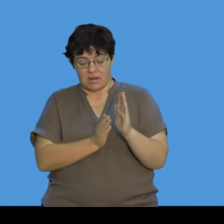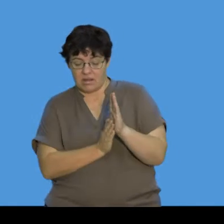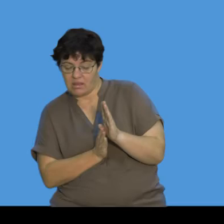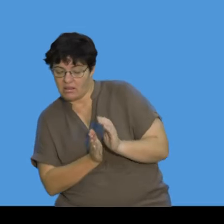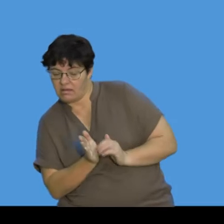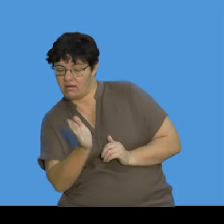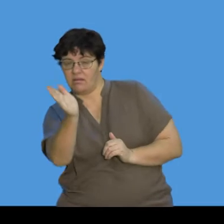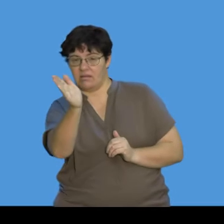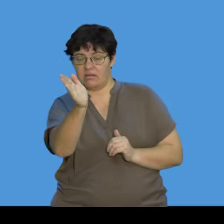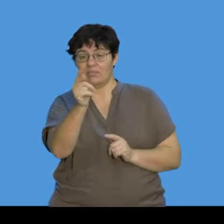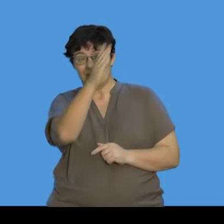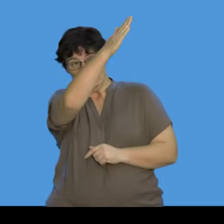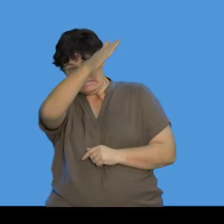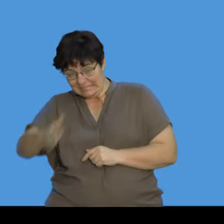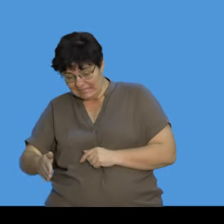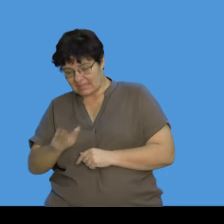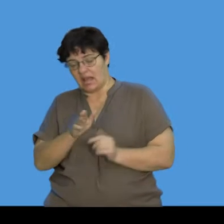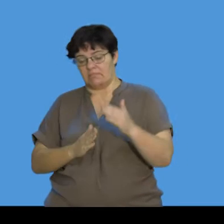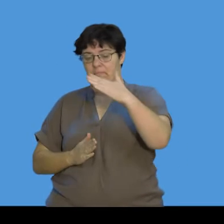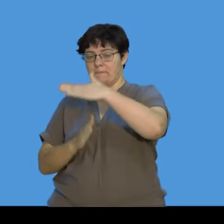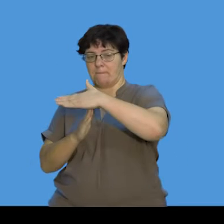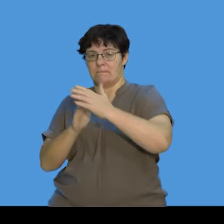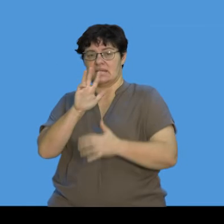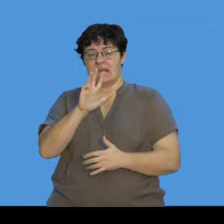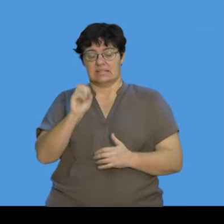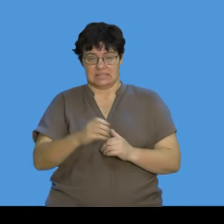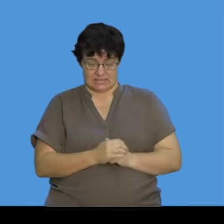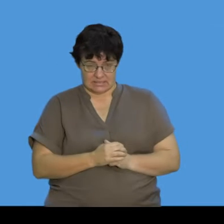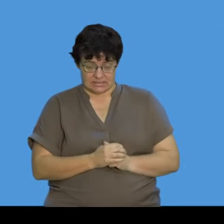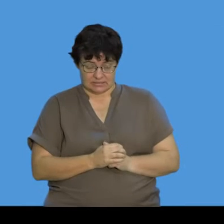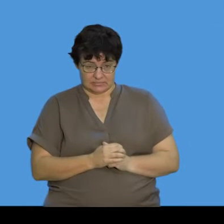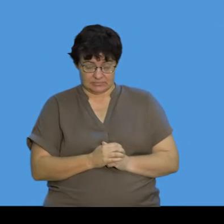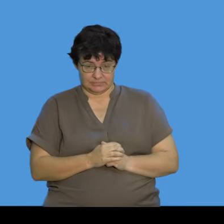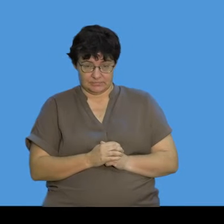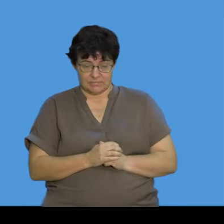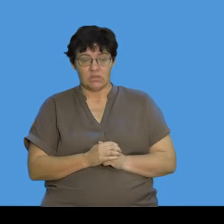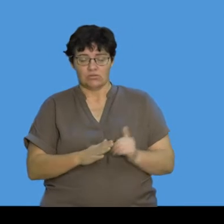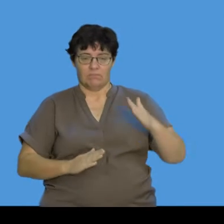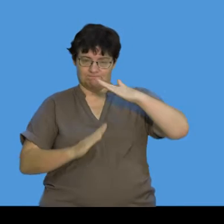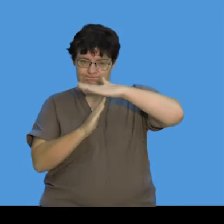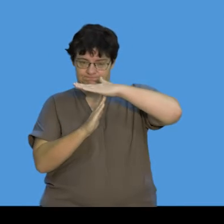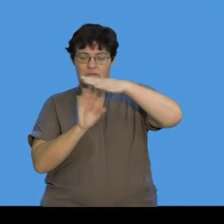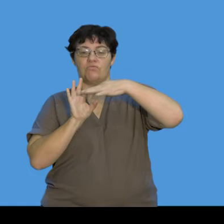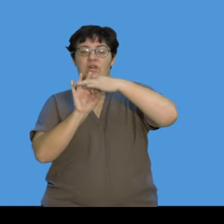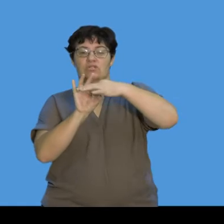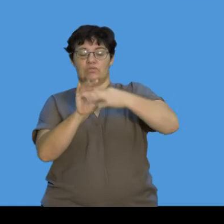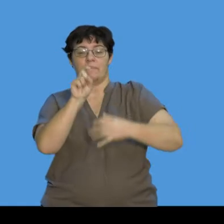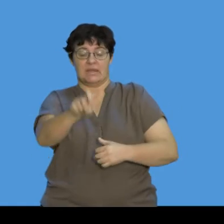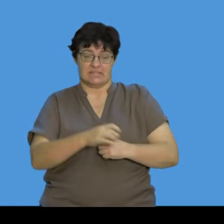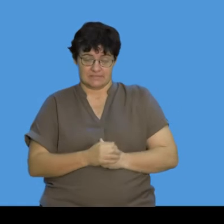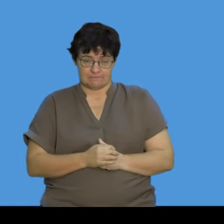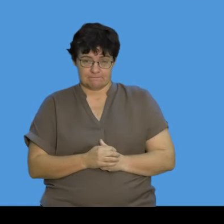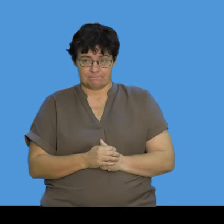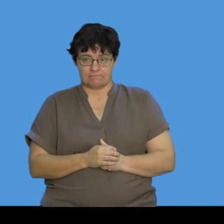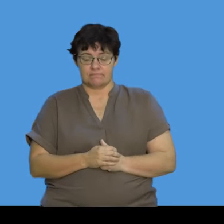the hypotenuse at 90 as well. So there must be a perpendicular relationship between the line that you are